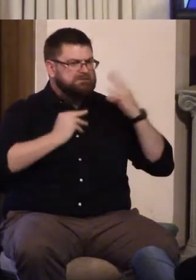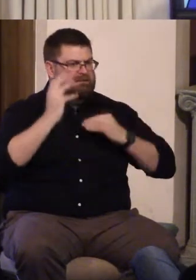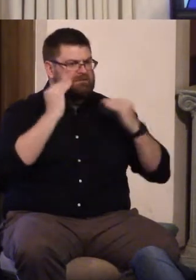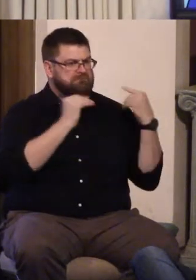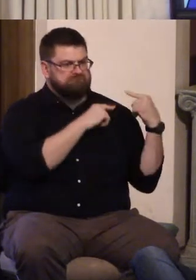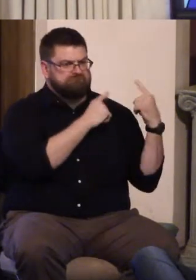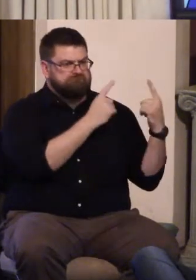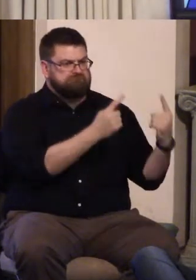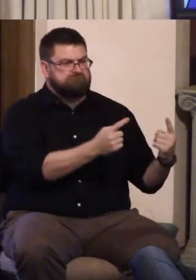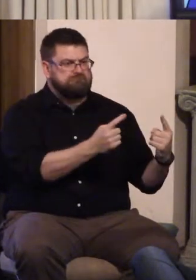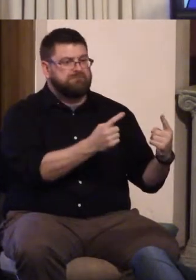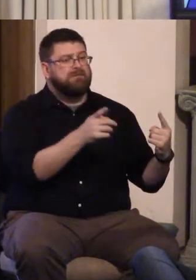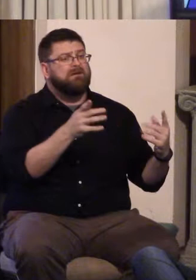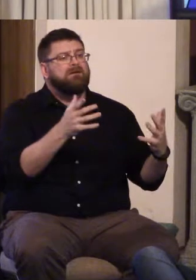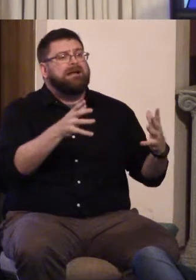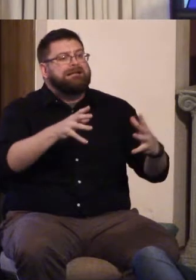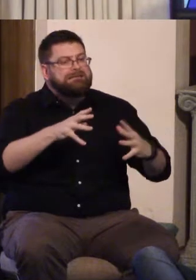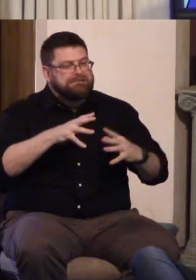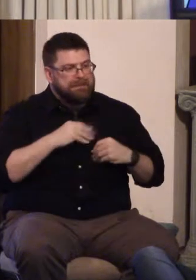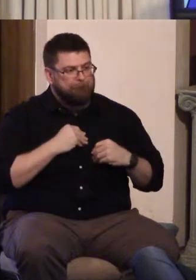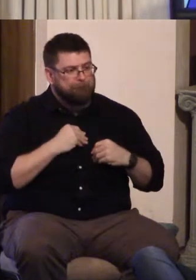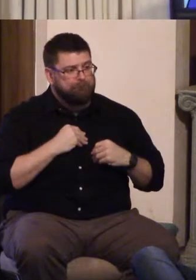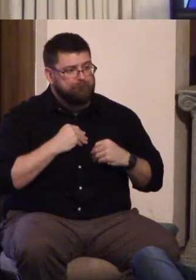wherever we are right now,